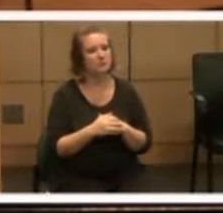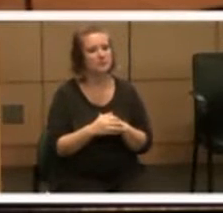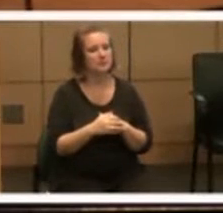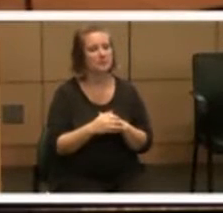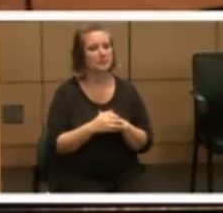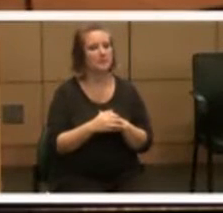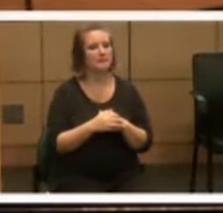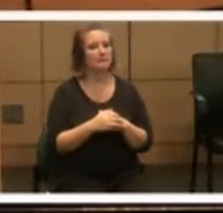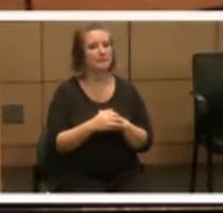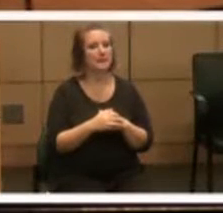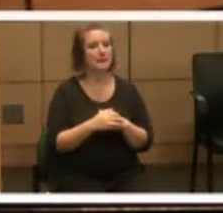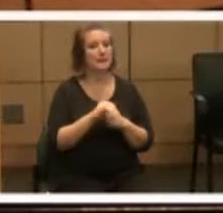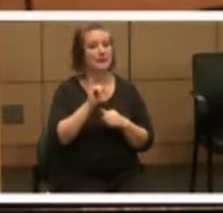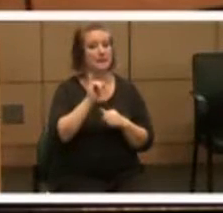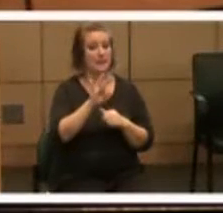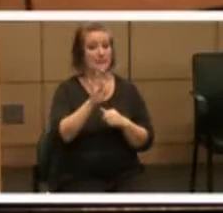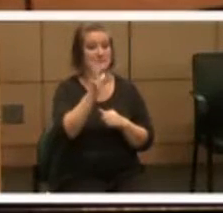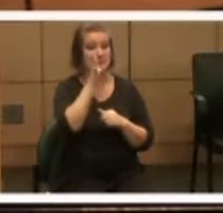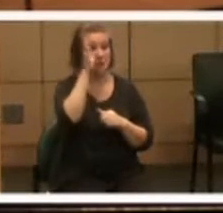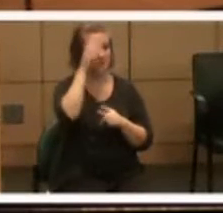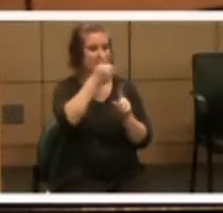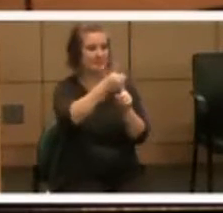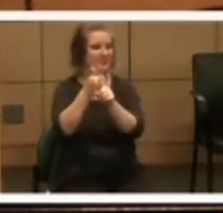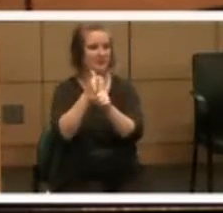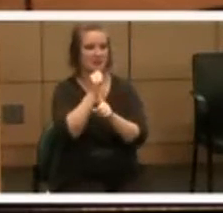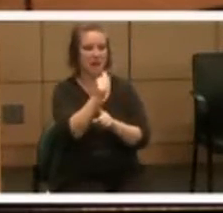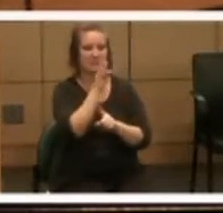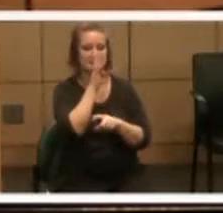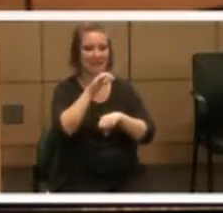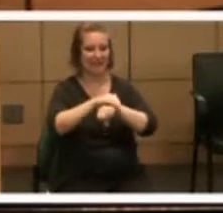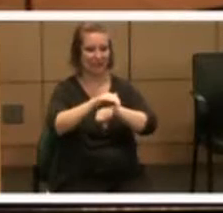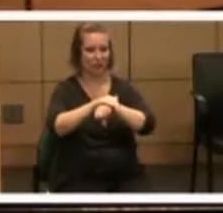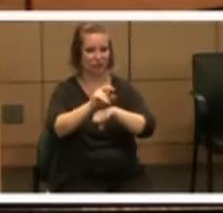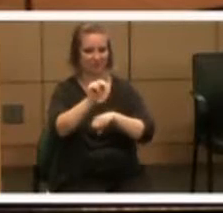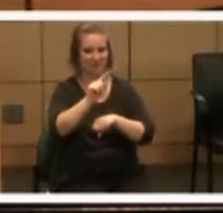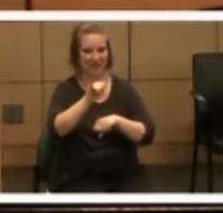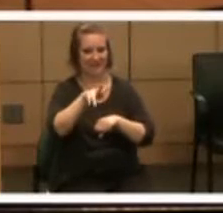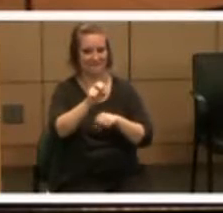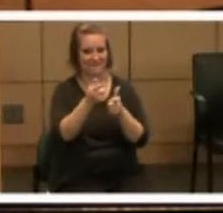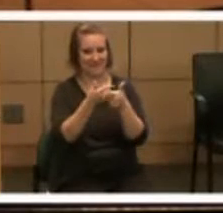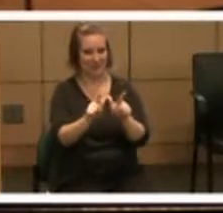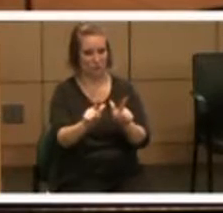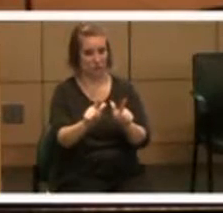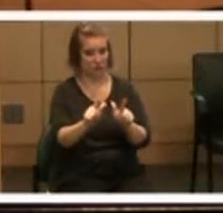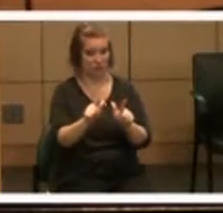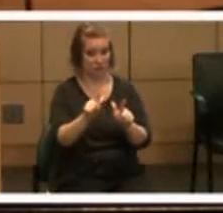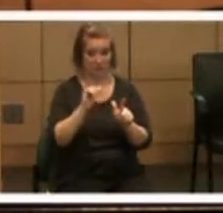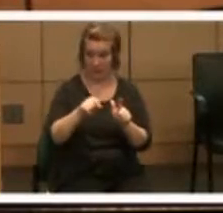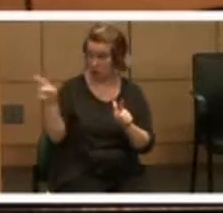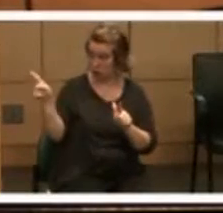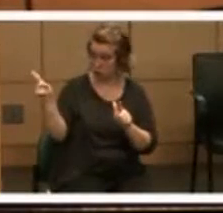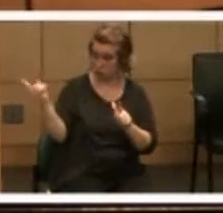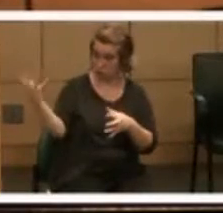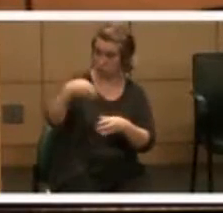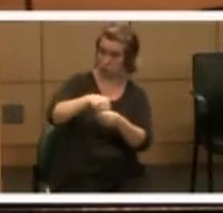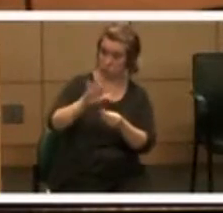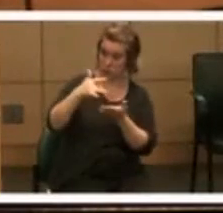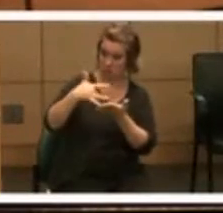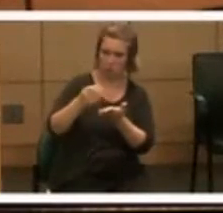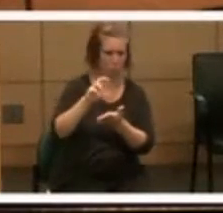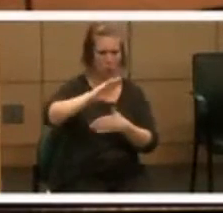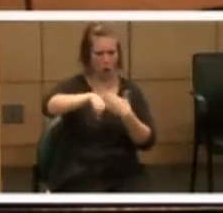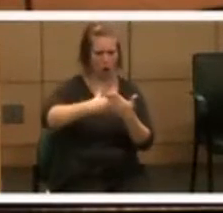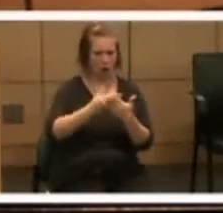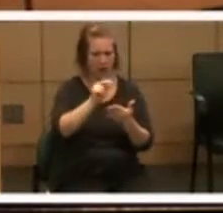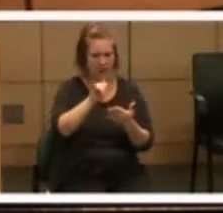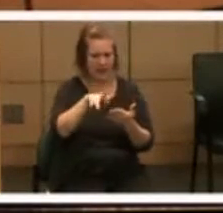children of parents who are not native English speakers. Mm-hmm. Was that a factor in your study at all? Or were they all native? So they were all native family?